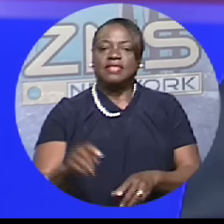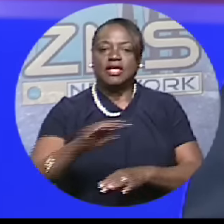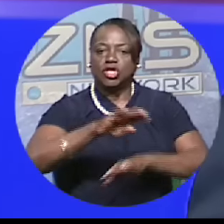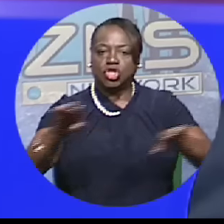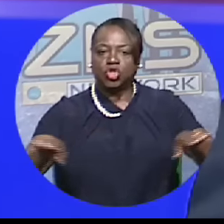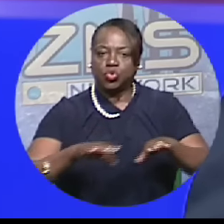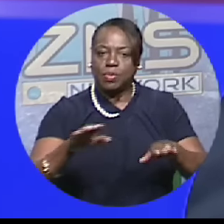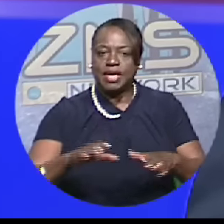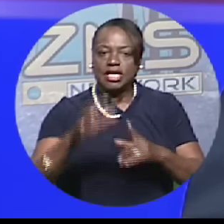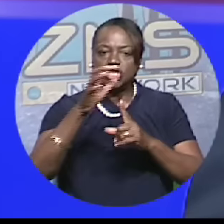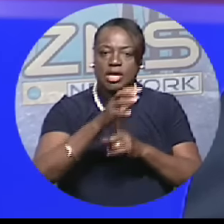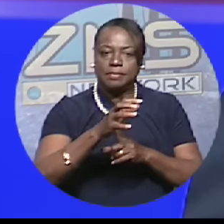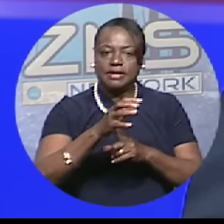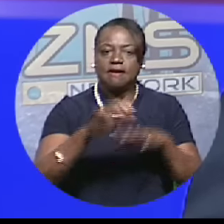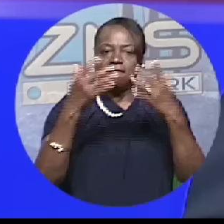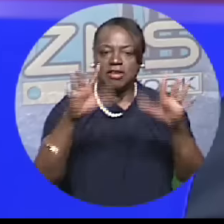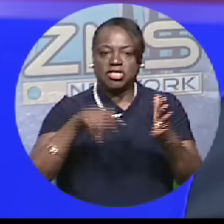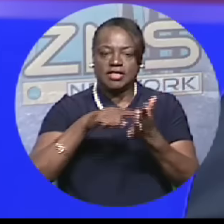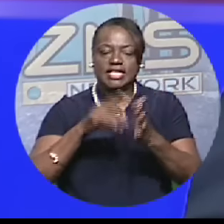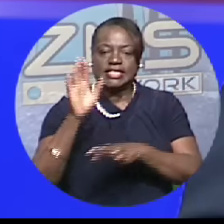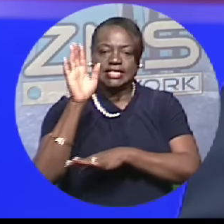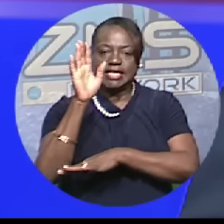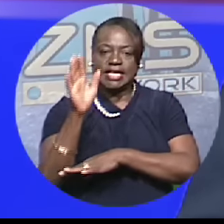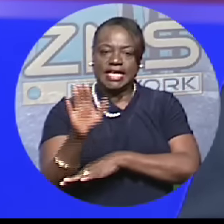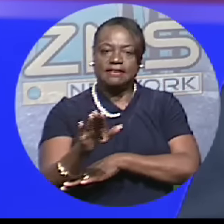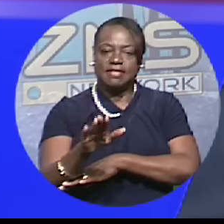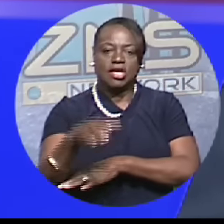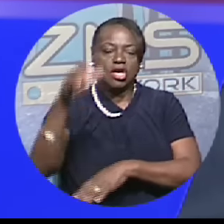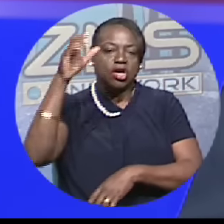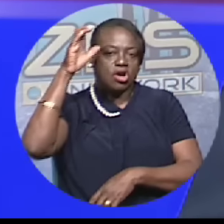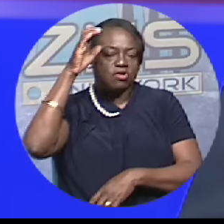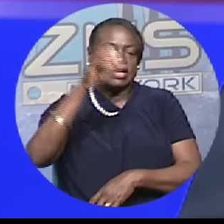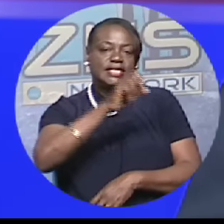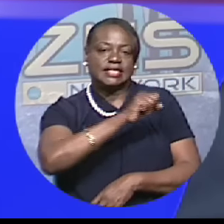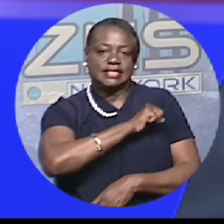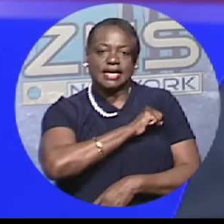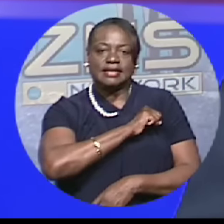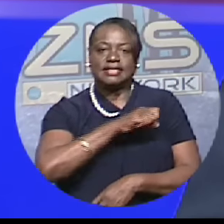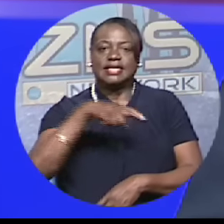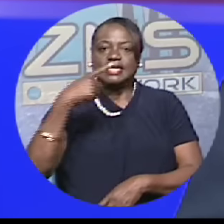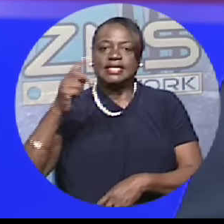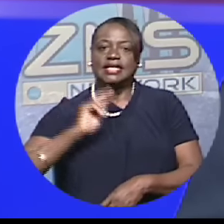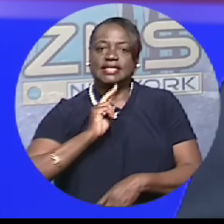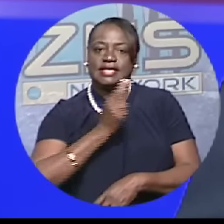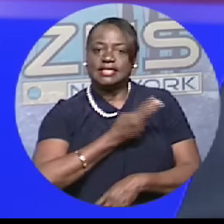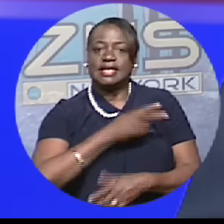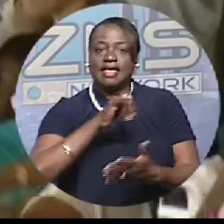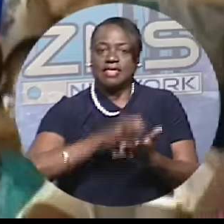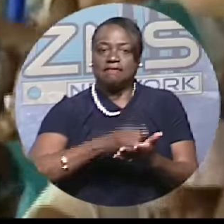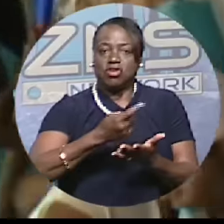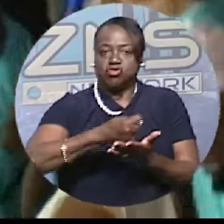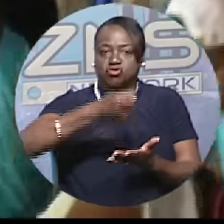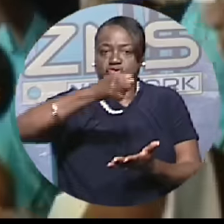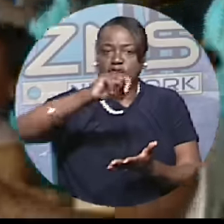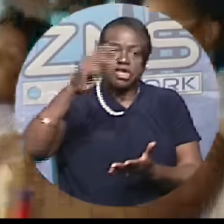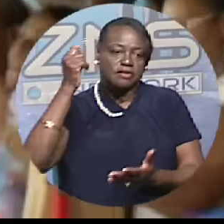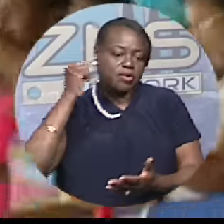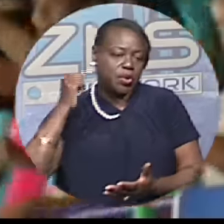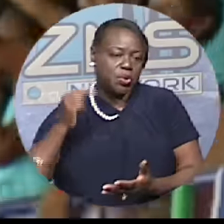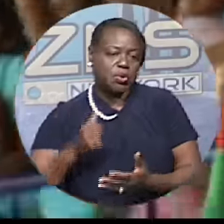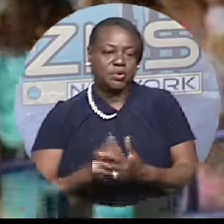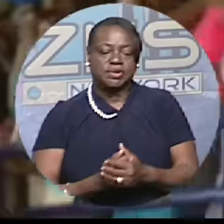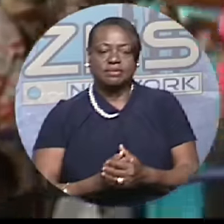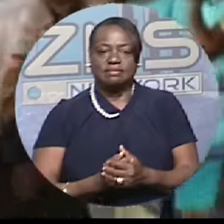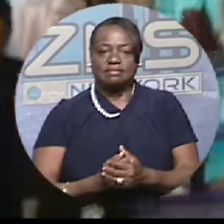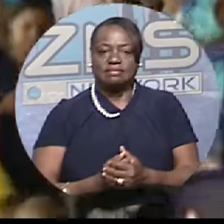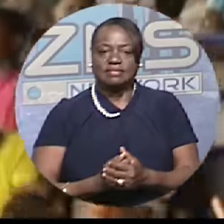this evening. Day three was brilliant for the Bahamas. Our Chris Saunders tells us that the team amassed quite a treasure chest of gold.